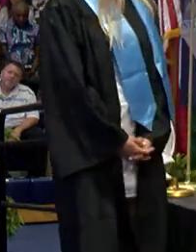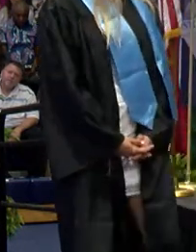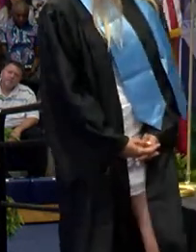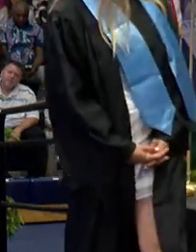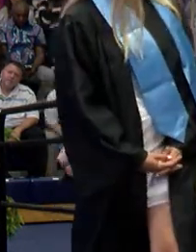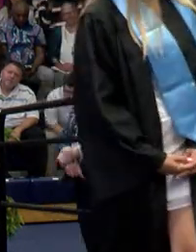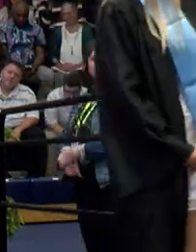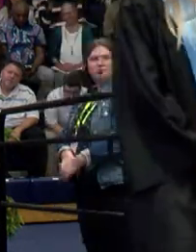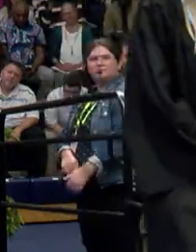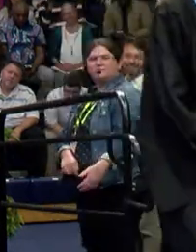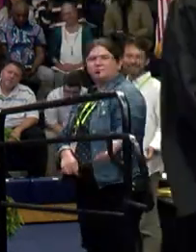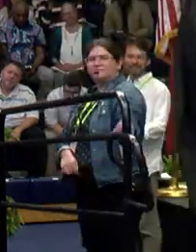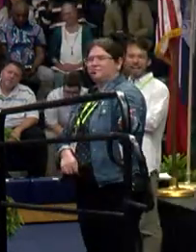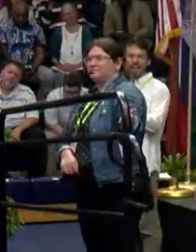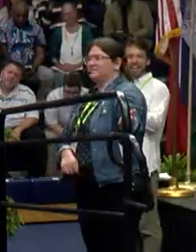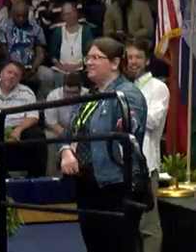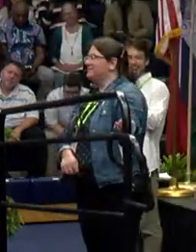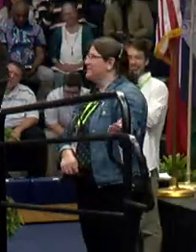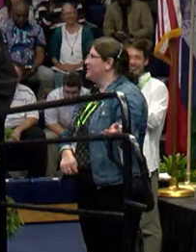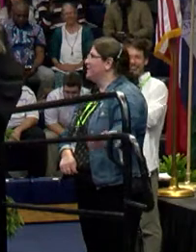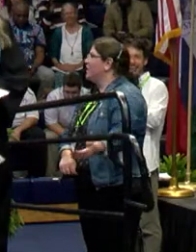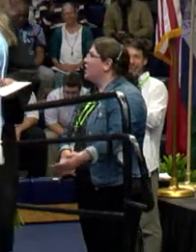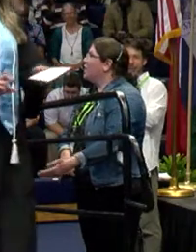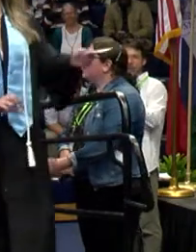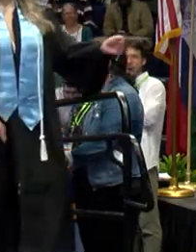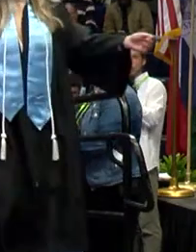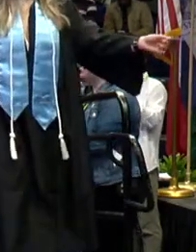Anna Elizabeth Winutka.